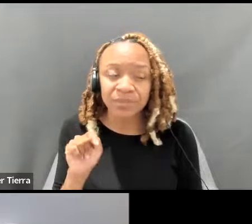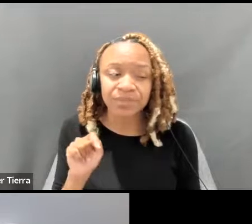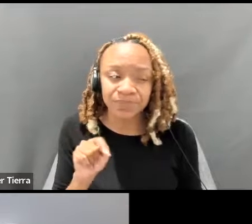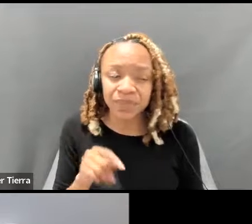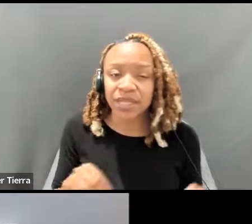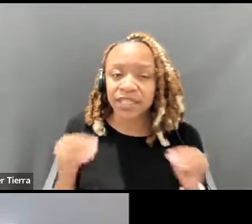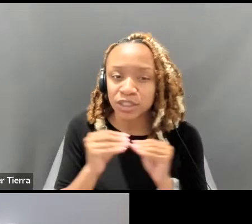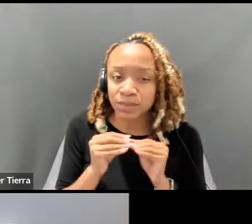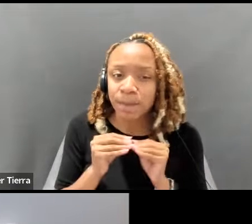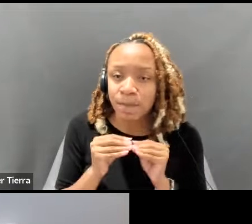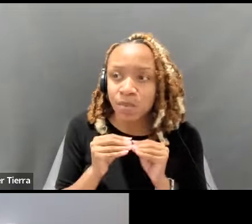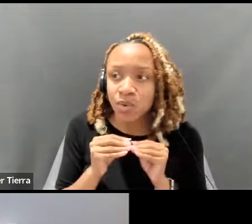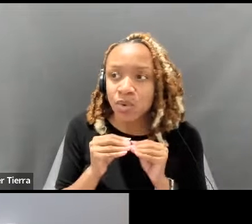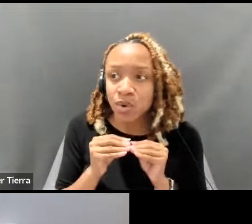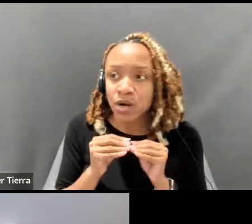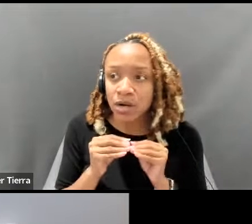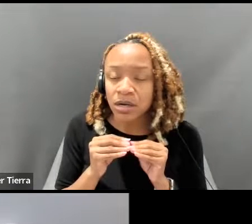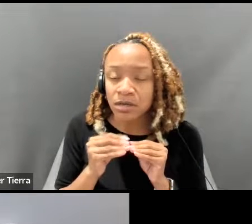option.